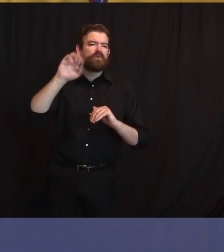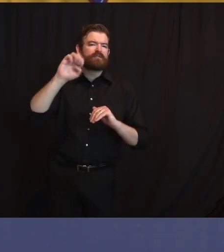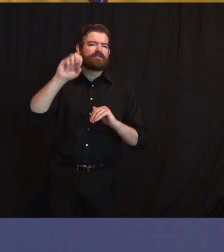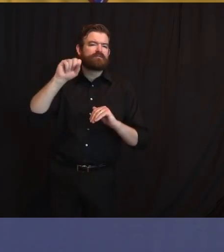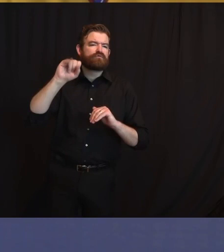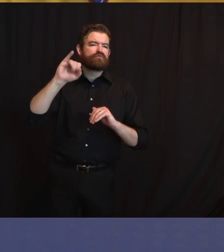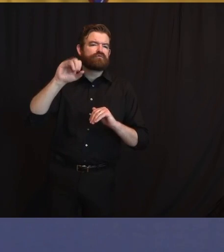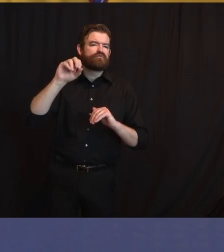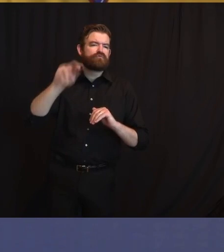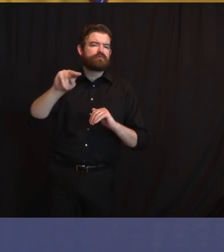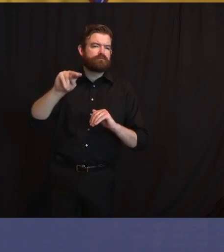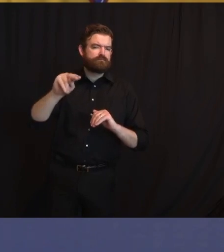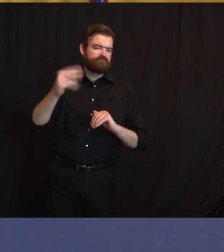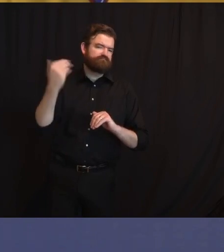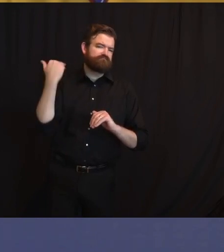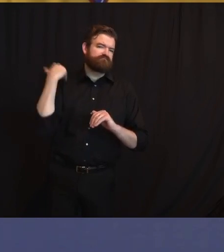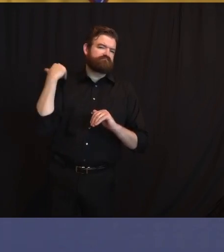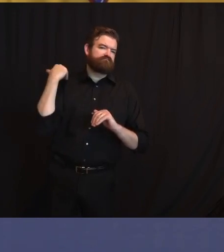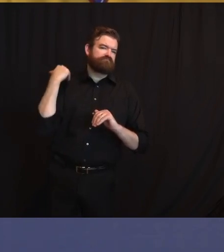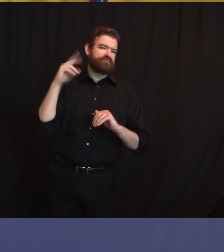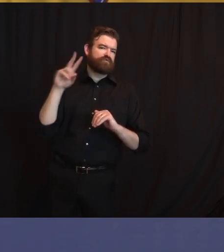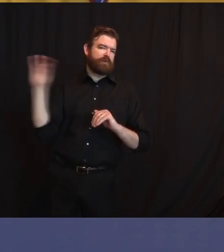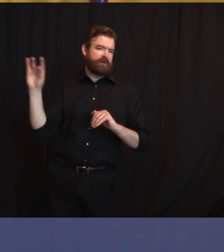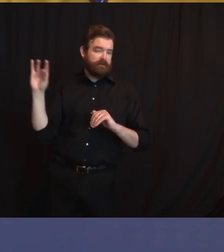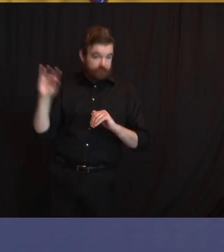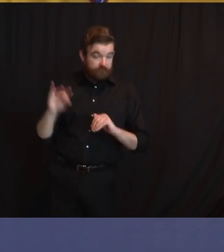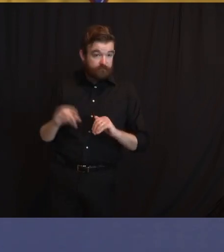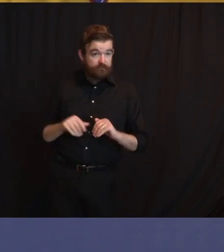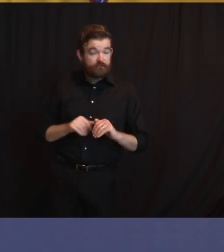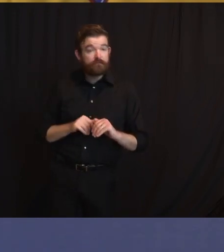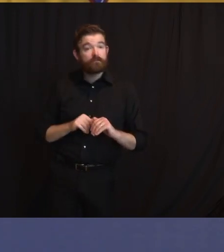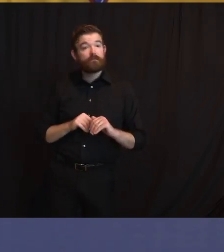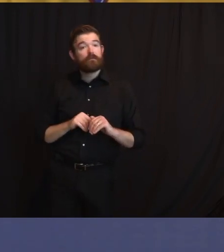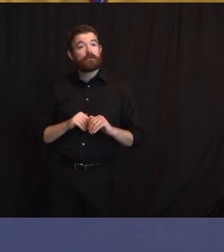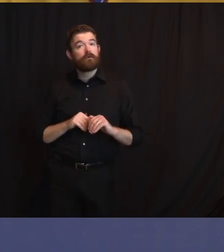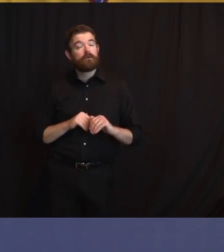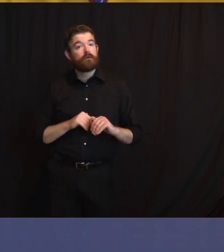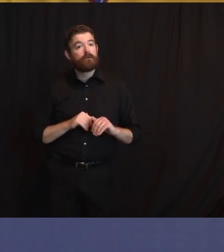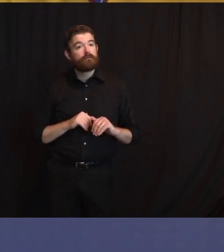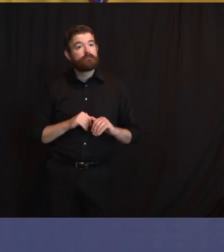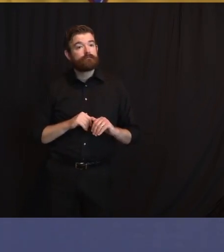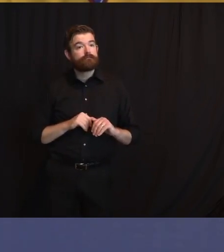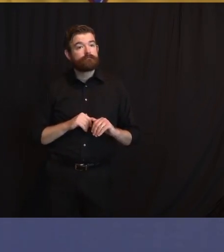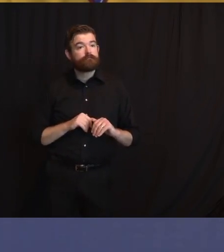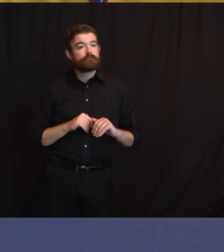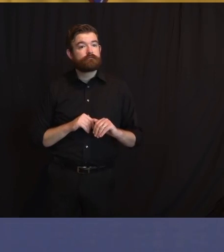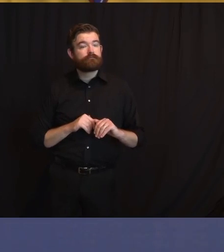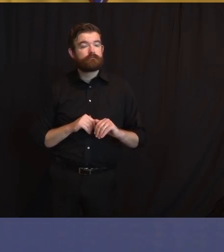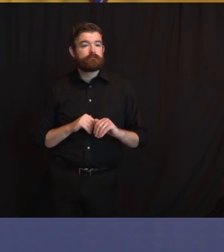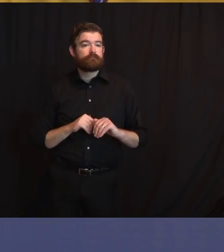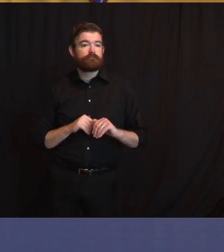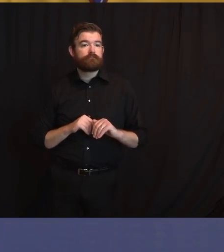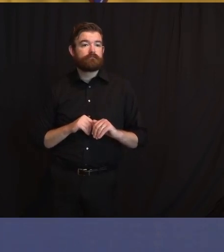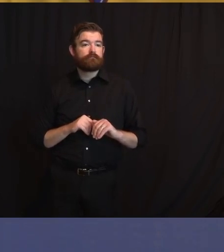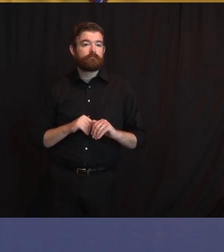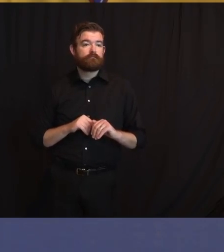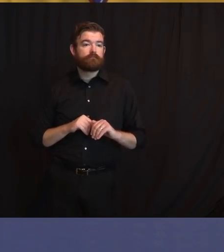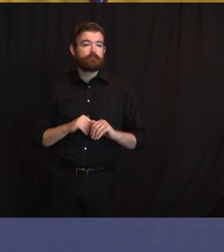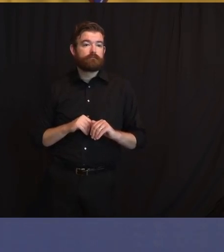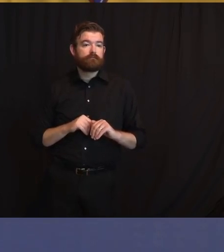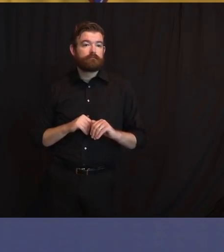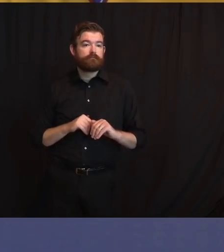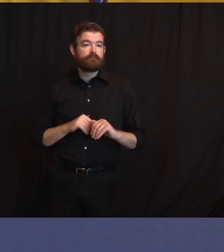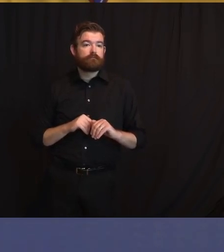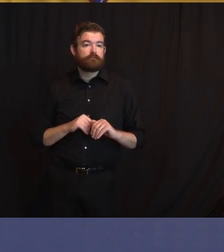they won't have to, quote, sacrifice as much as they did in 2009. The union also said it won a no